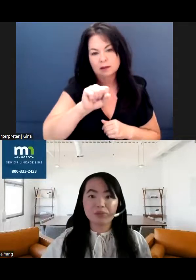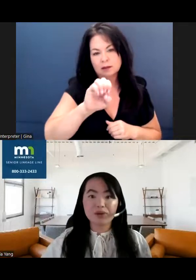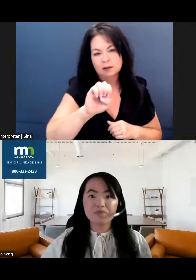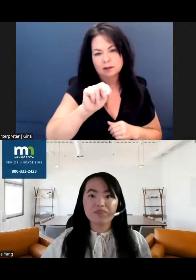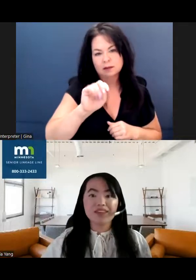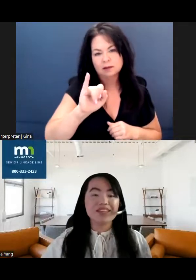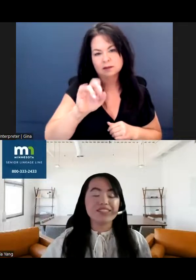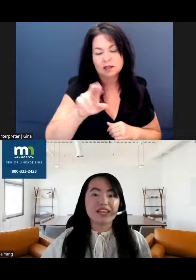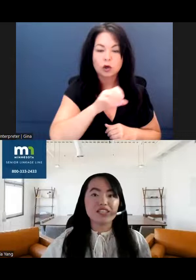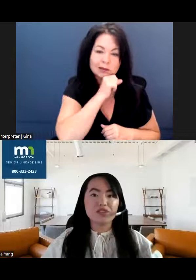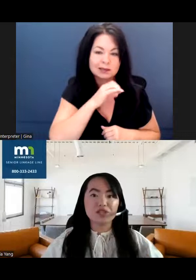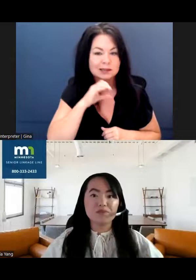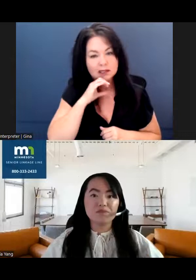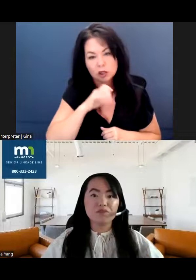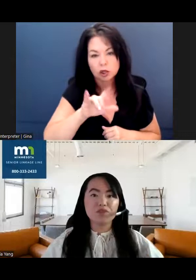phone number is